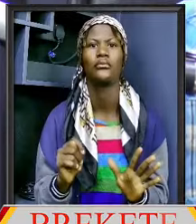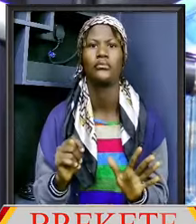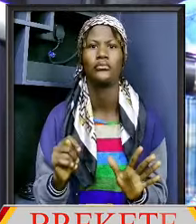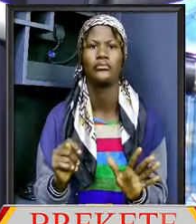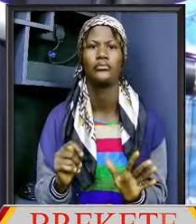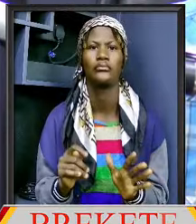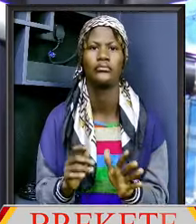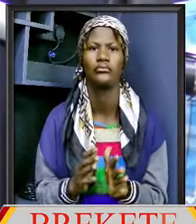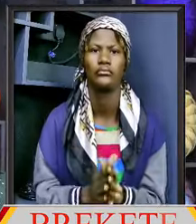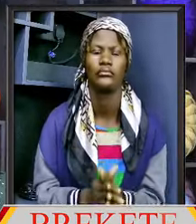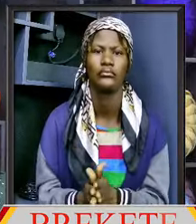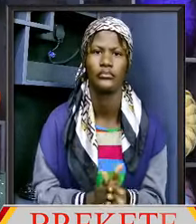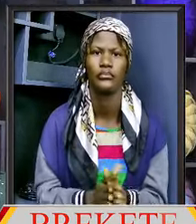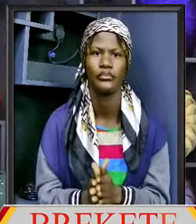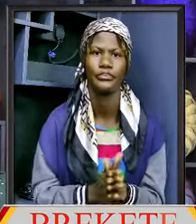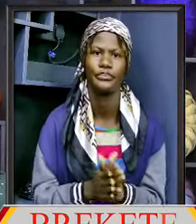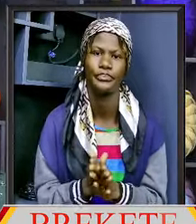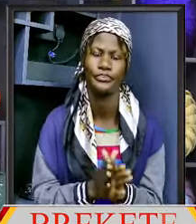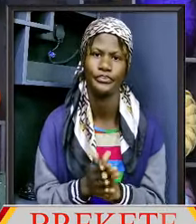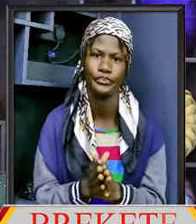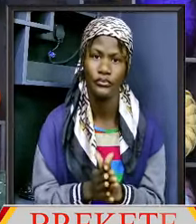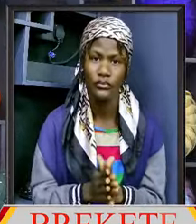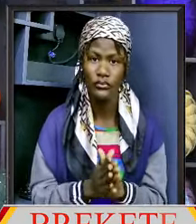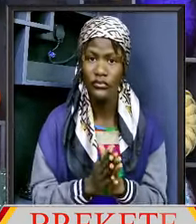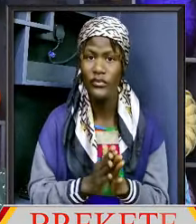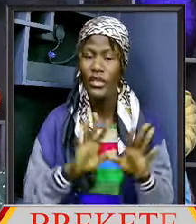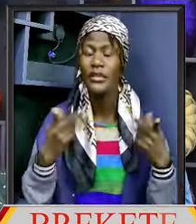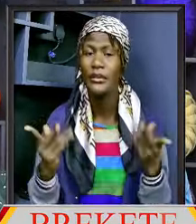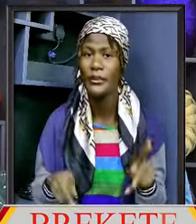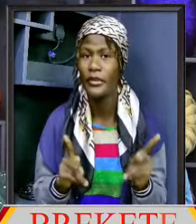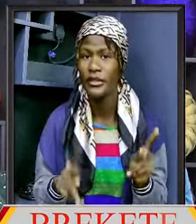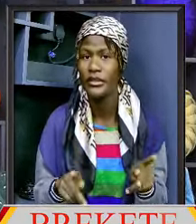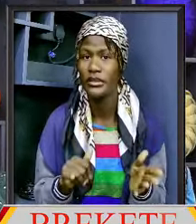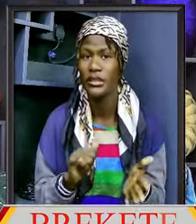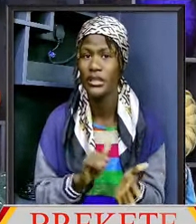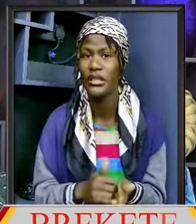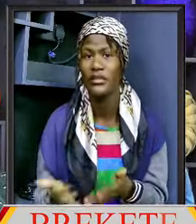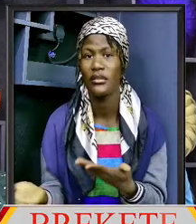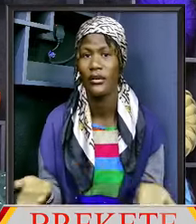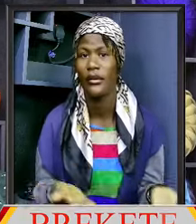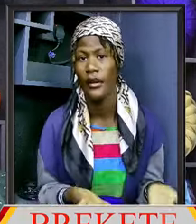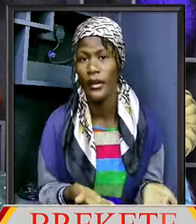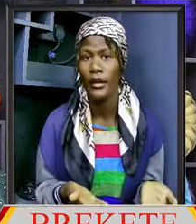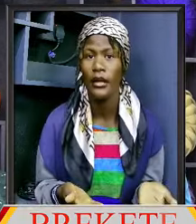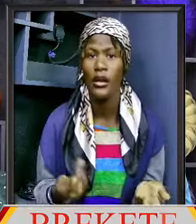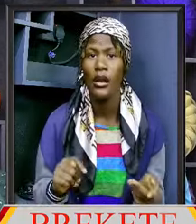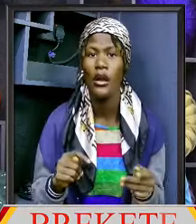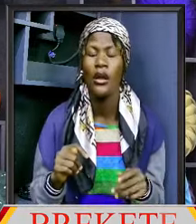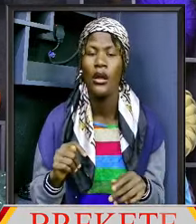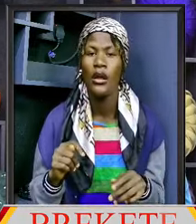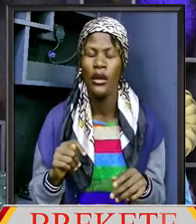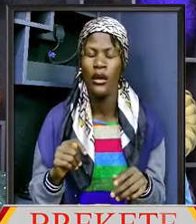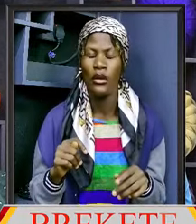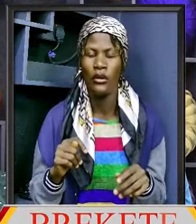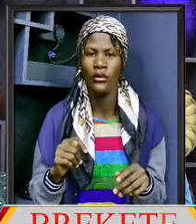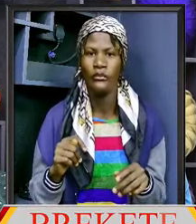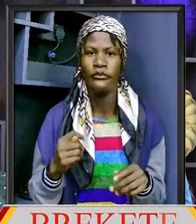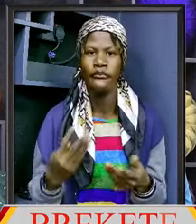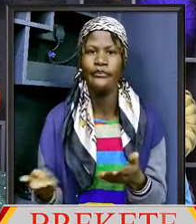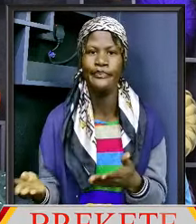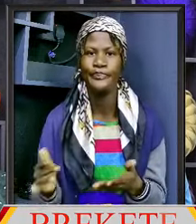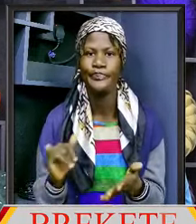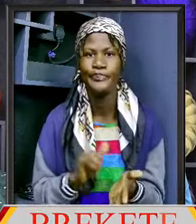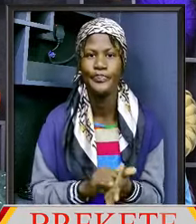them. So any person where carry the thing where would they take work,